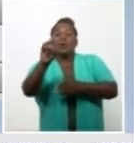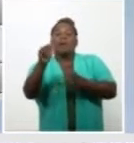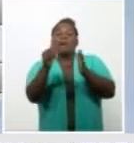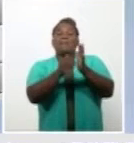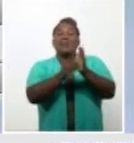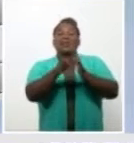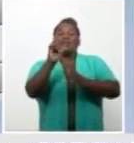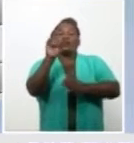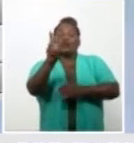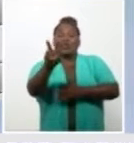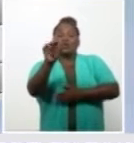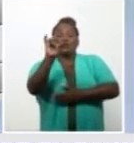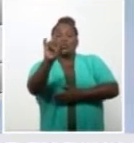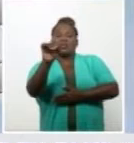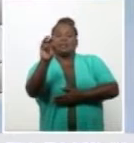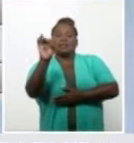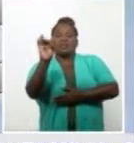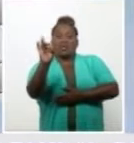of COVID-19,